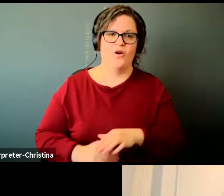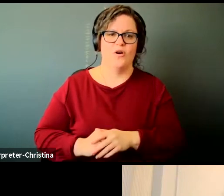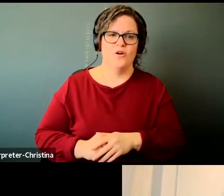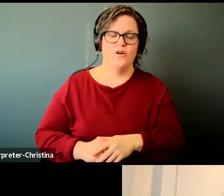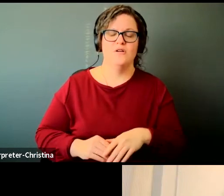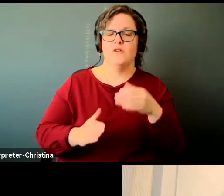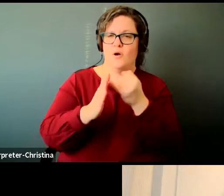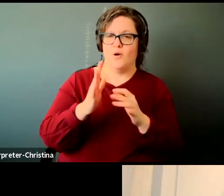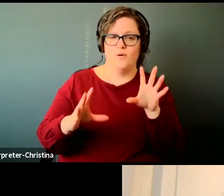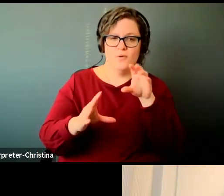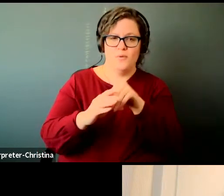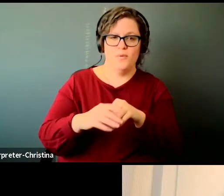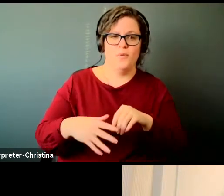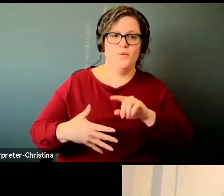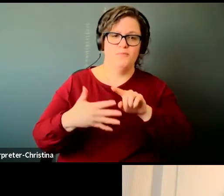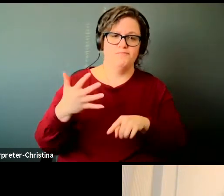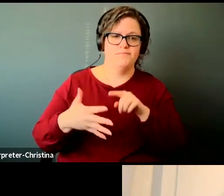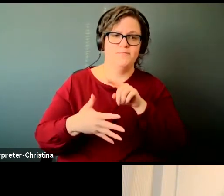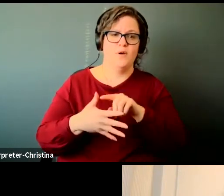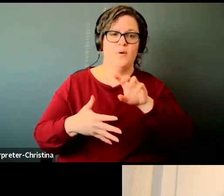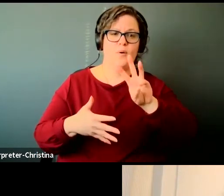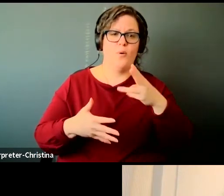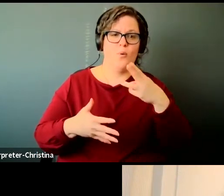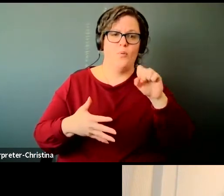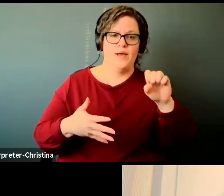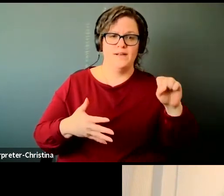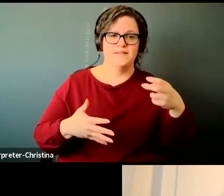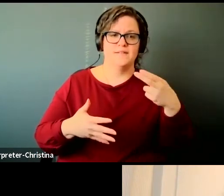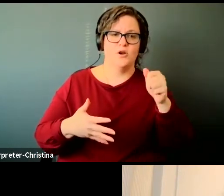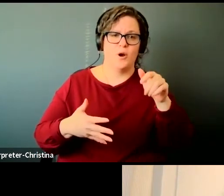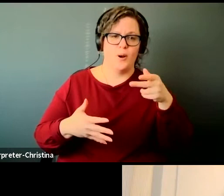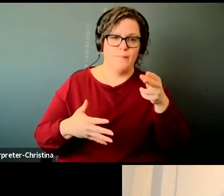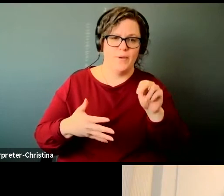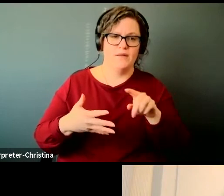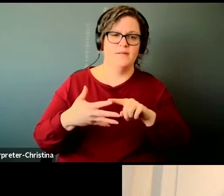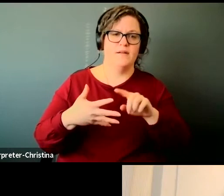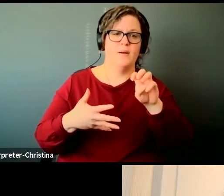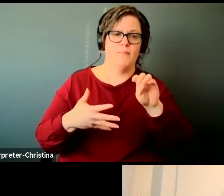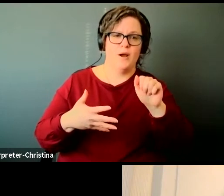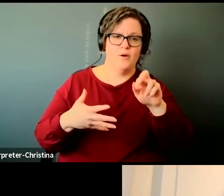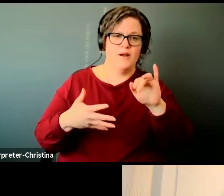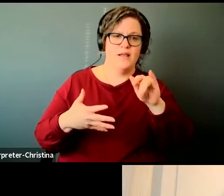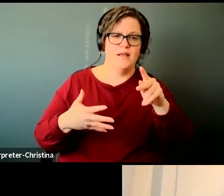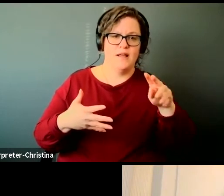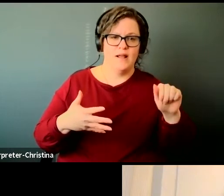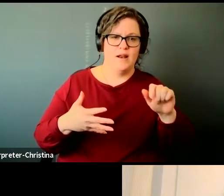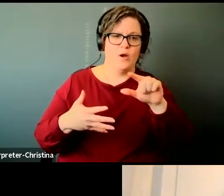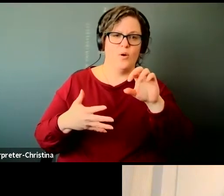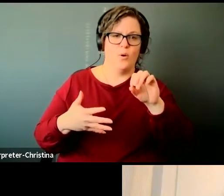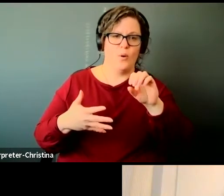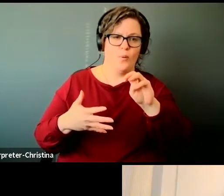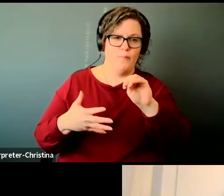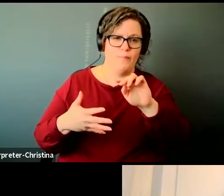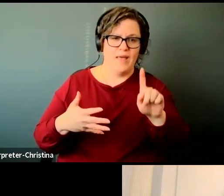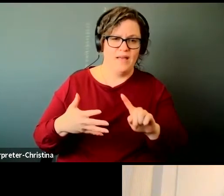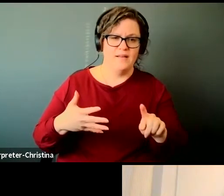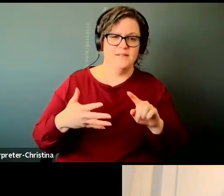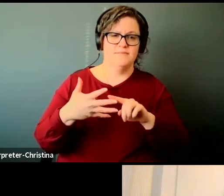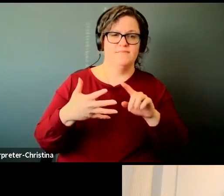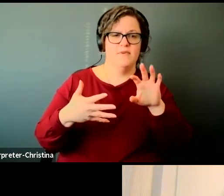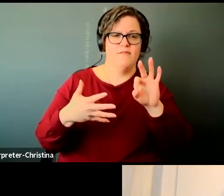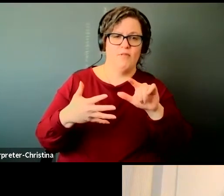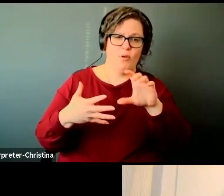Salam, Zike Gebrehiwat, and it explores the aesthetic practices of queer diasporas. No matter where